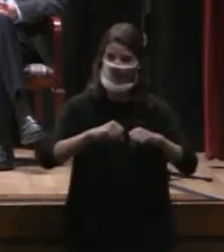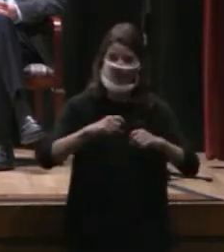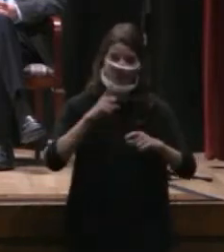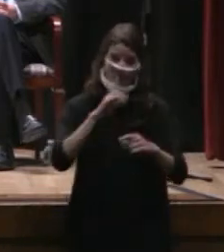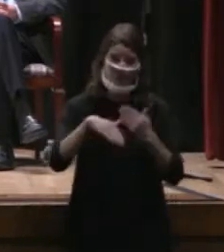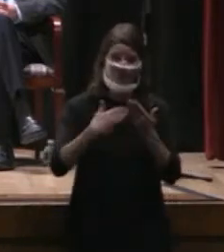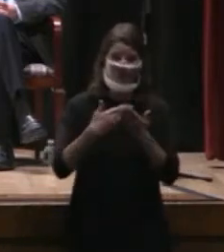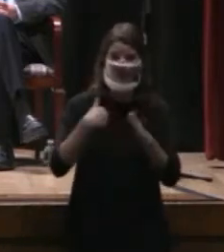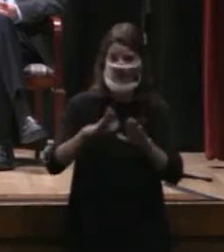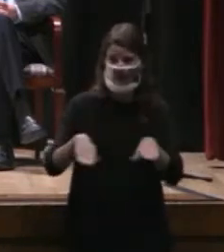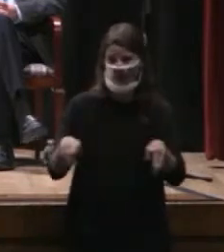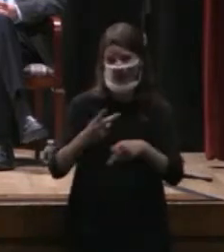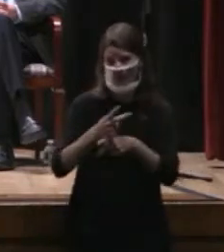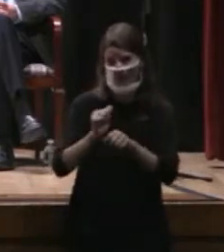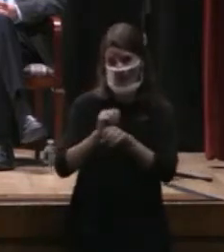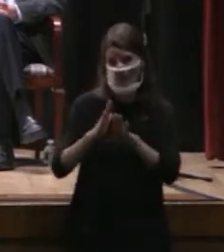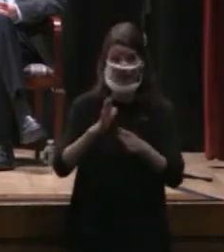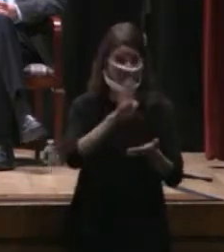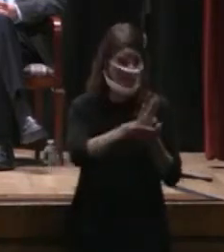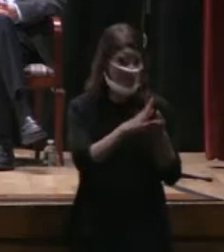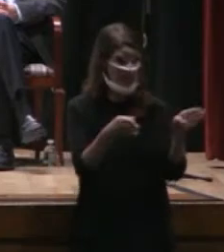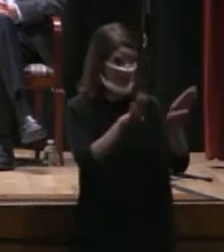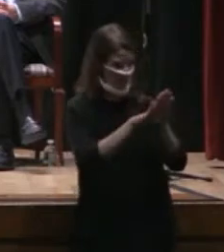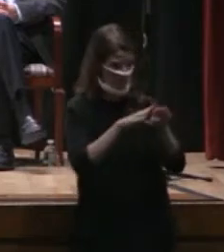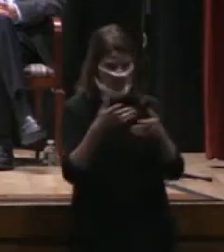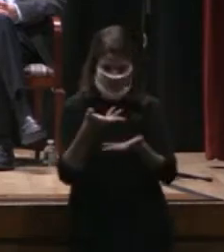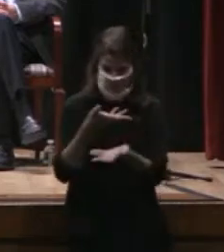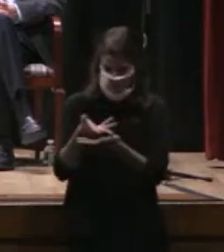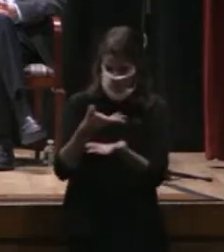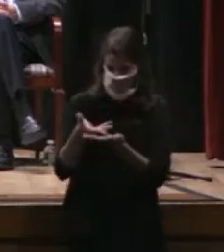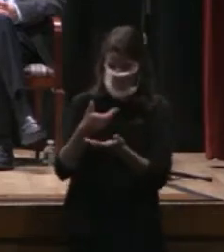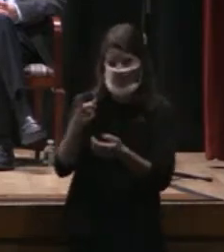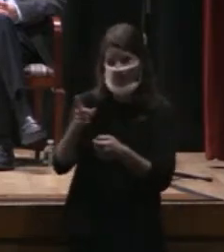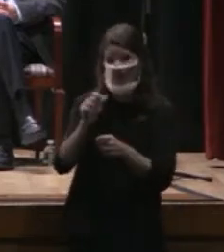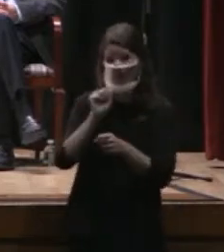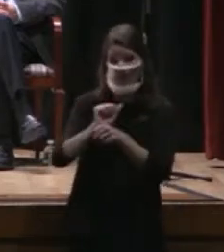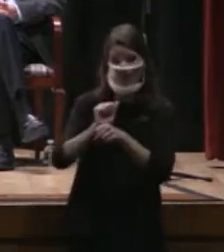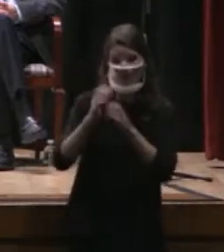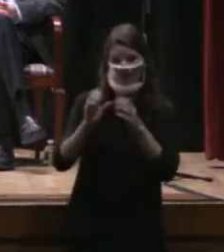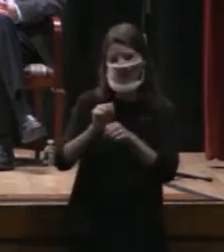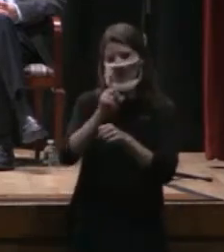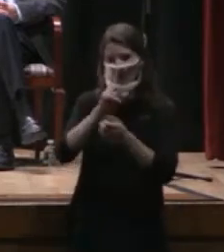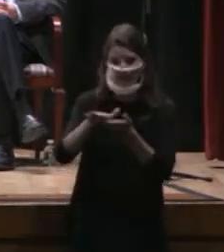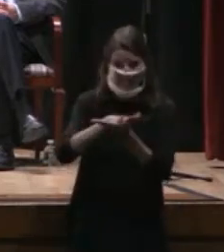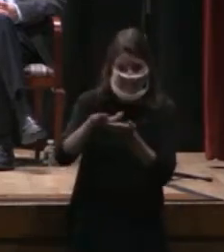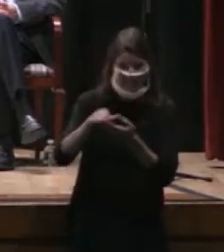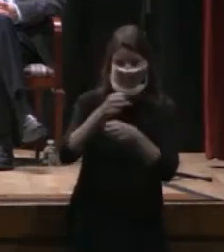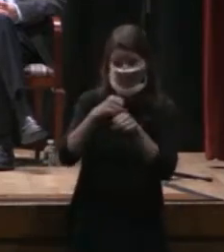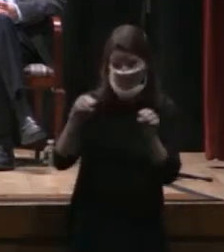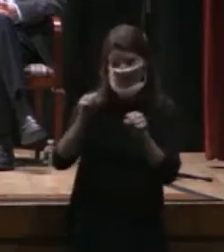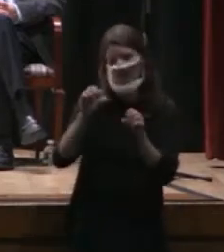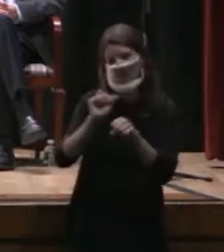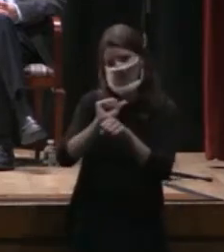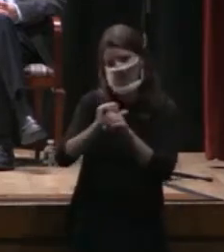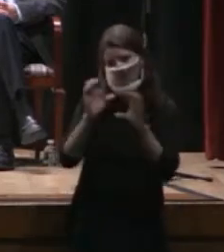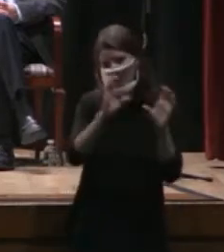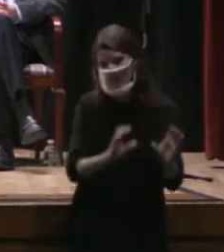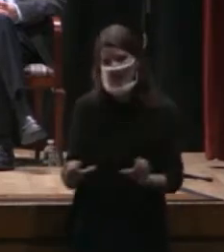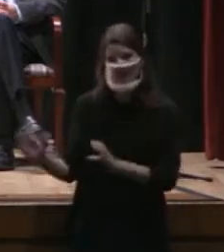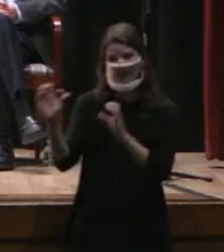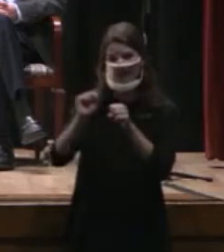for our frontline workers when the schools closed. And they worked long hours to ensure that it was a clean, safe place for the children to learn and